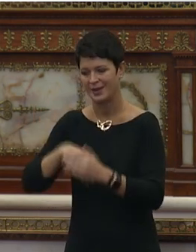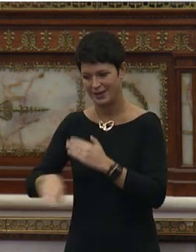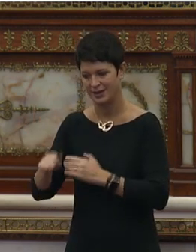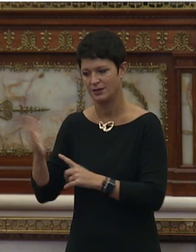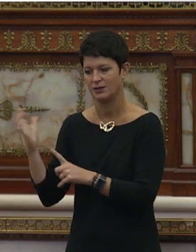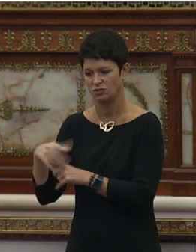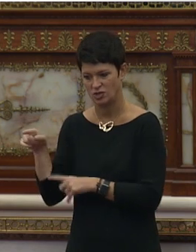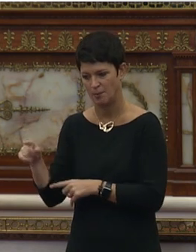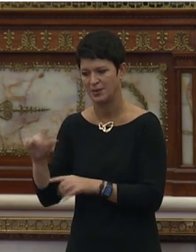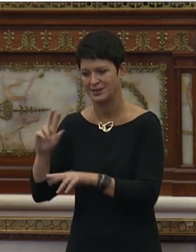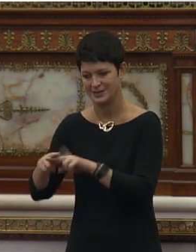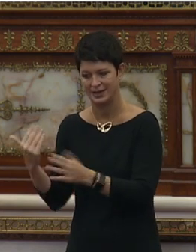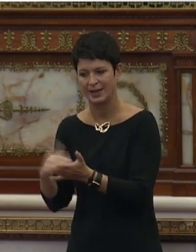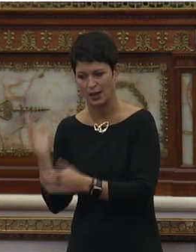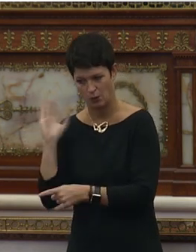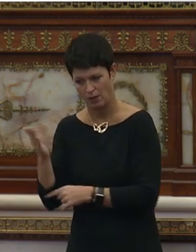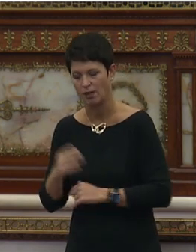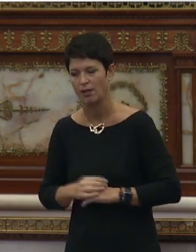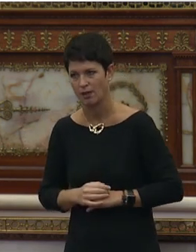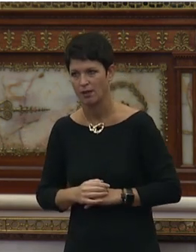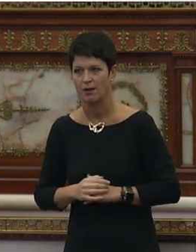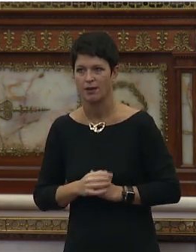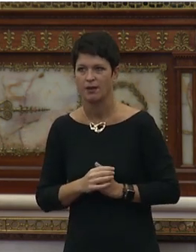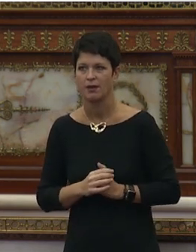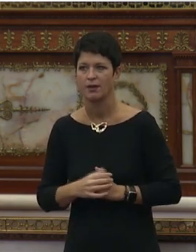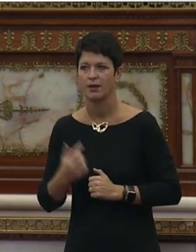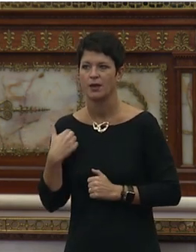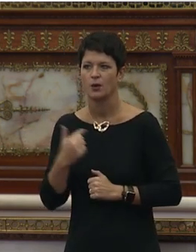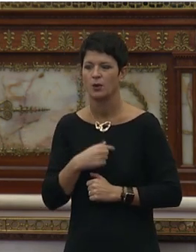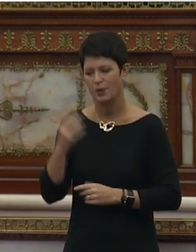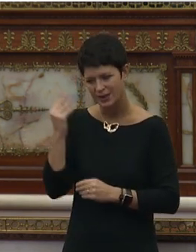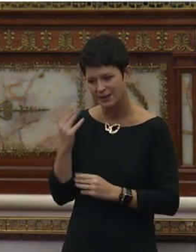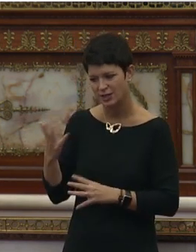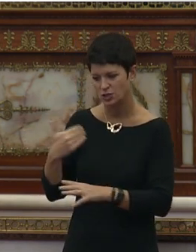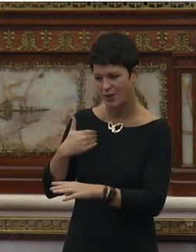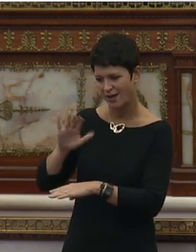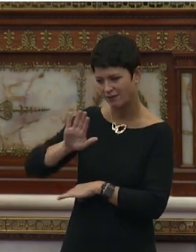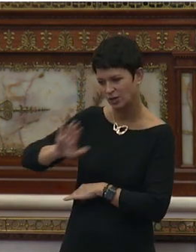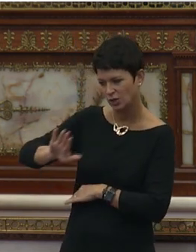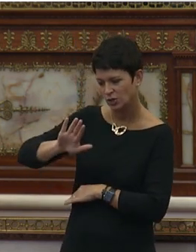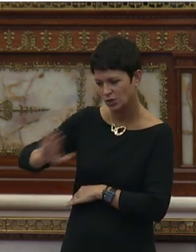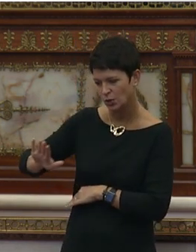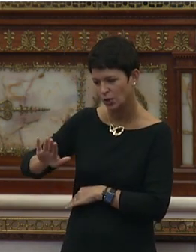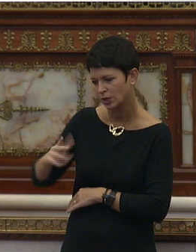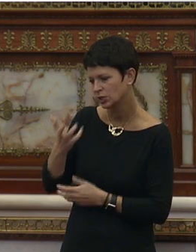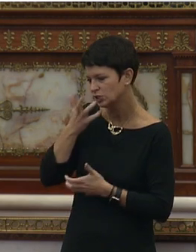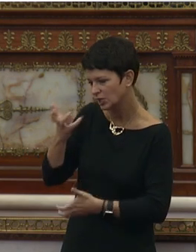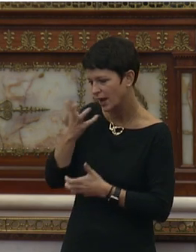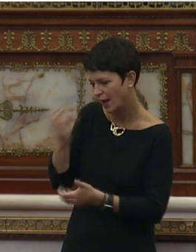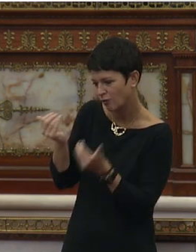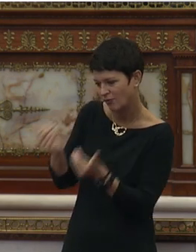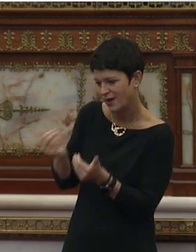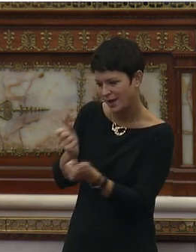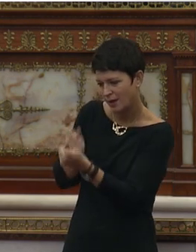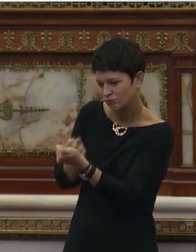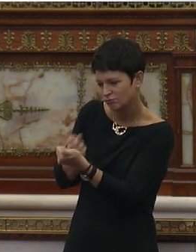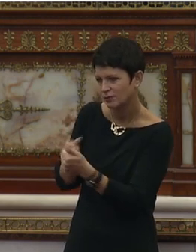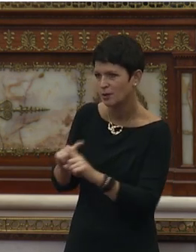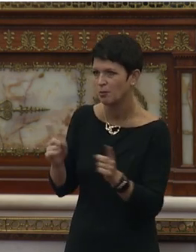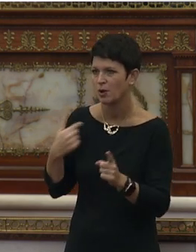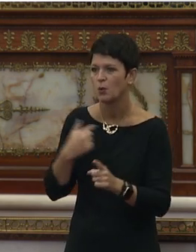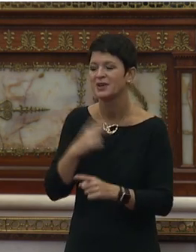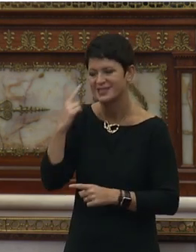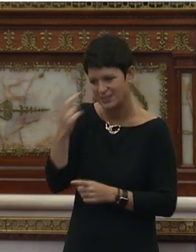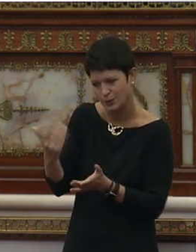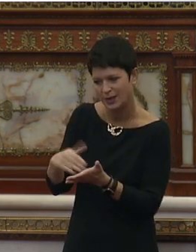zone again. And so we're just going to let you have your little shout outs right now, but we will